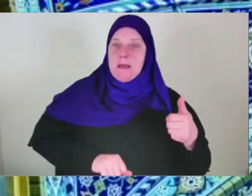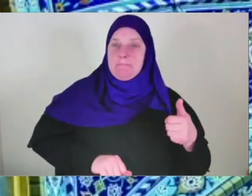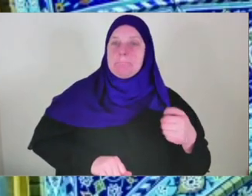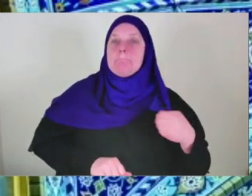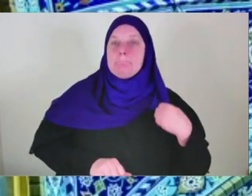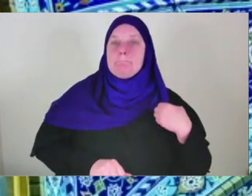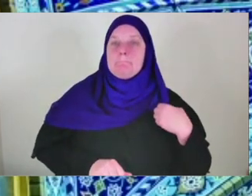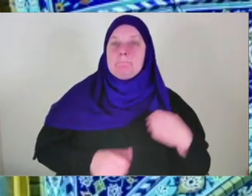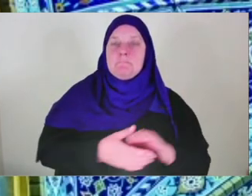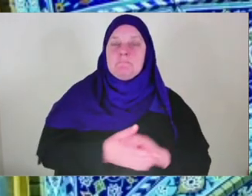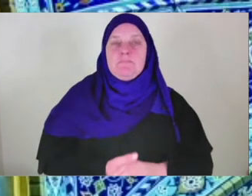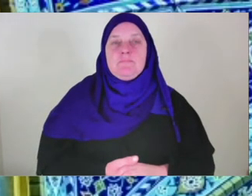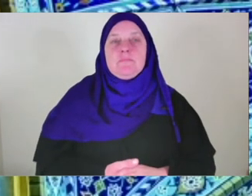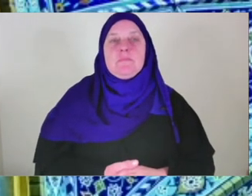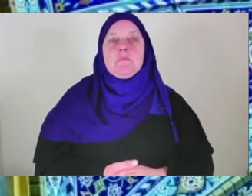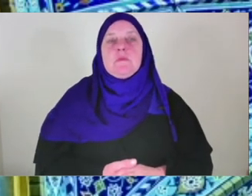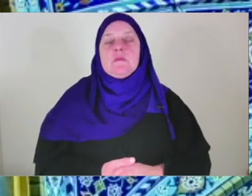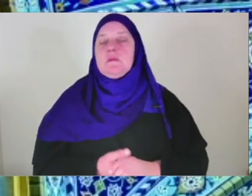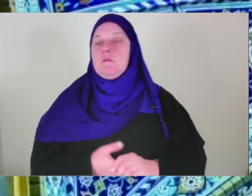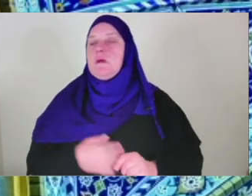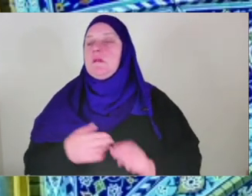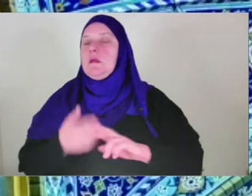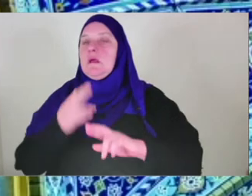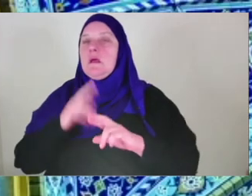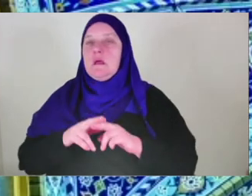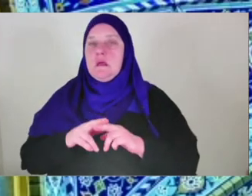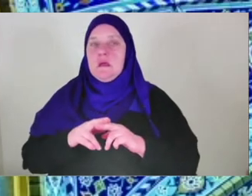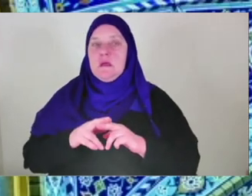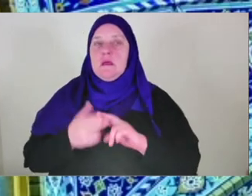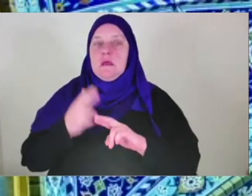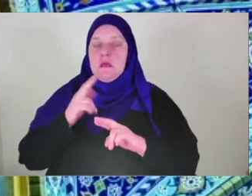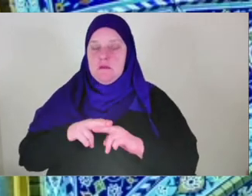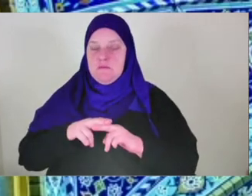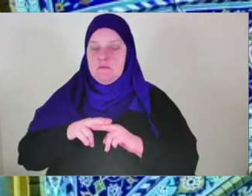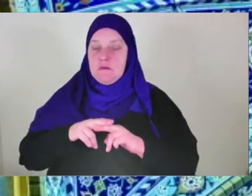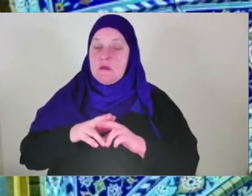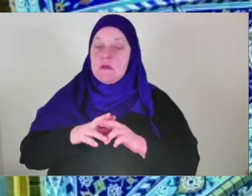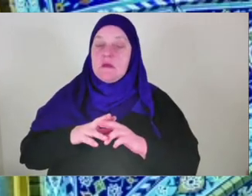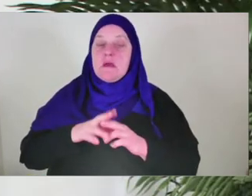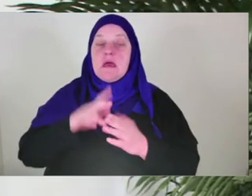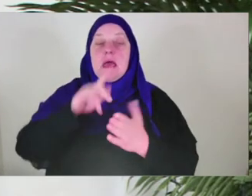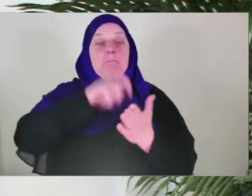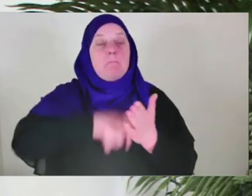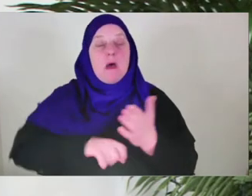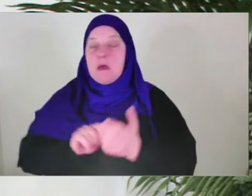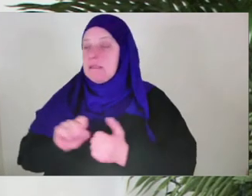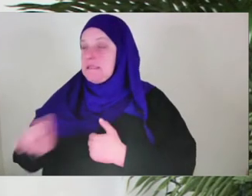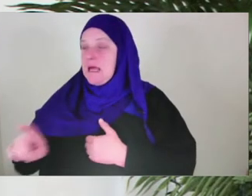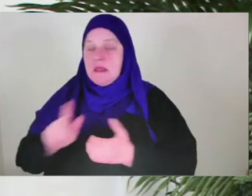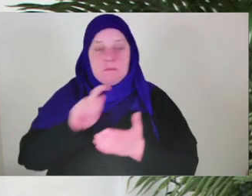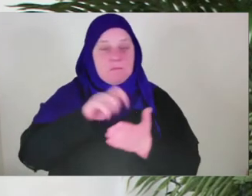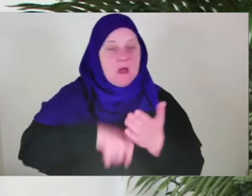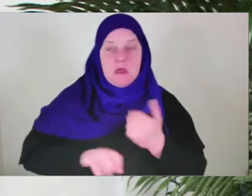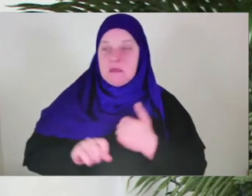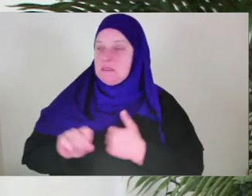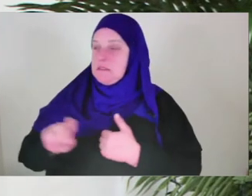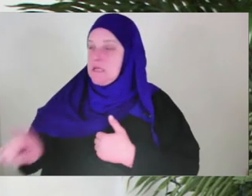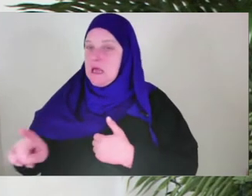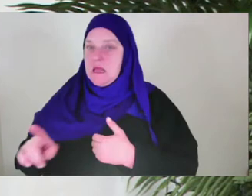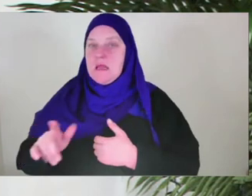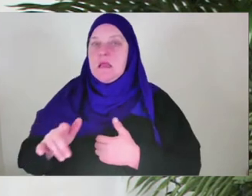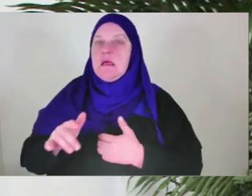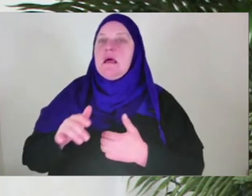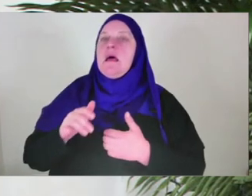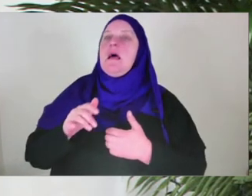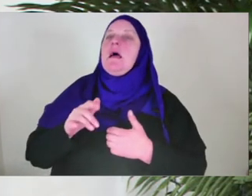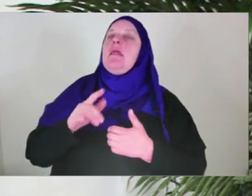in that case that you are trading them, khums applies to you. Okay, but that's only if I've